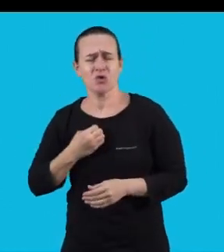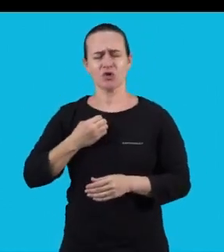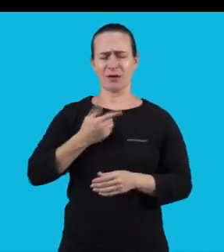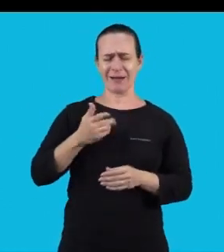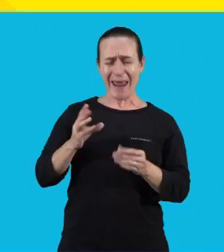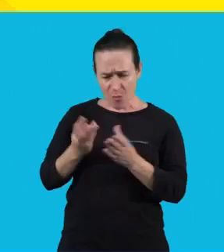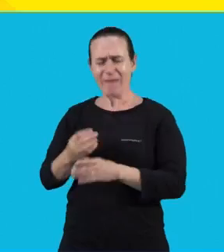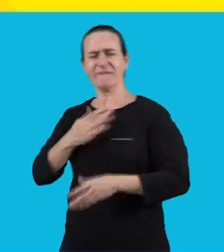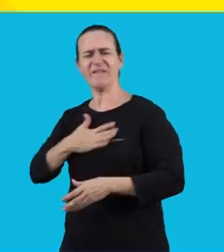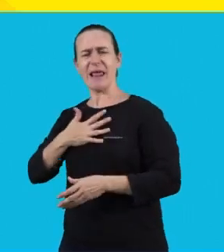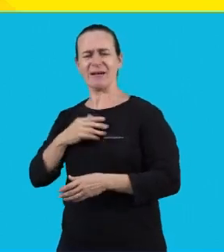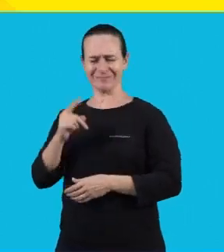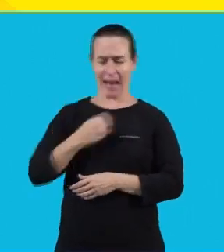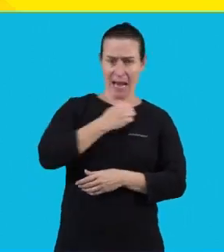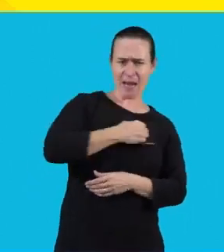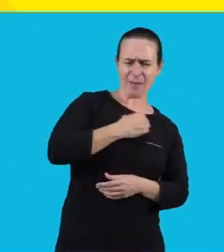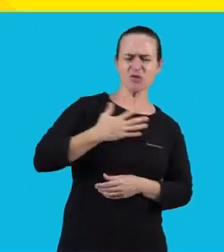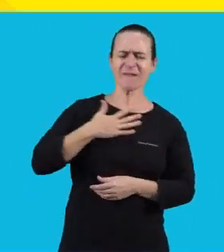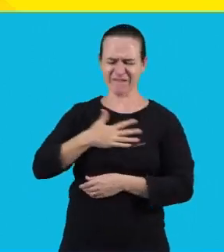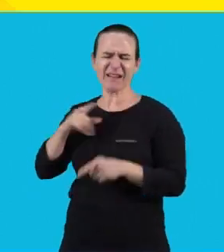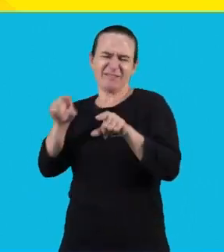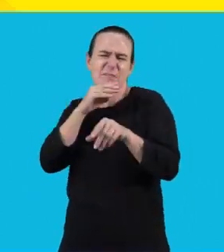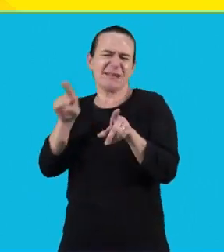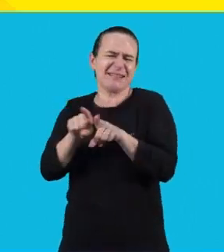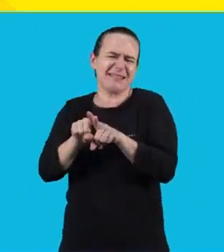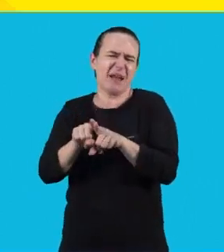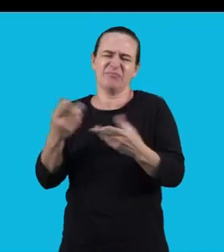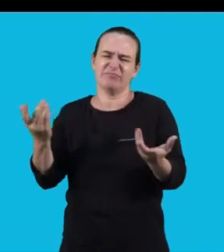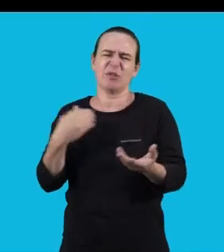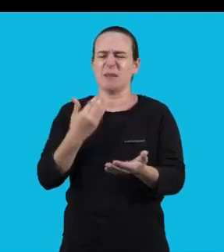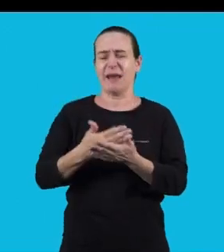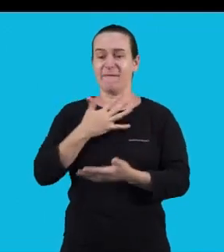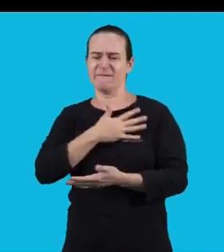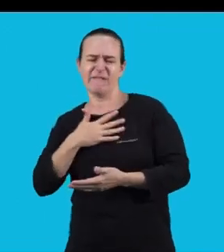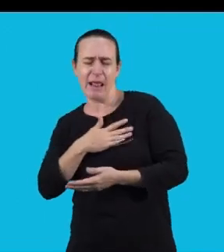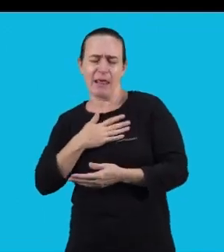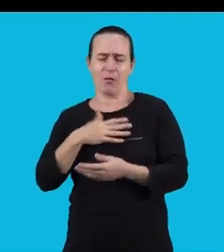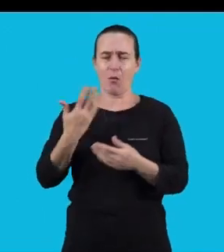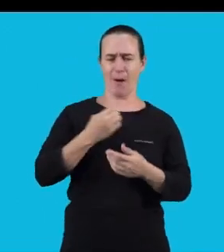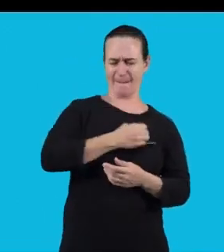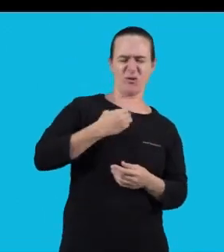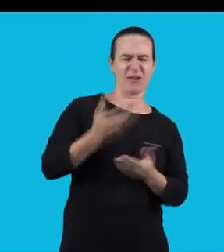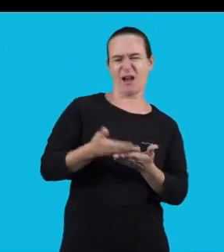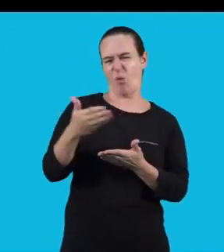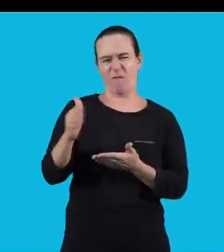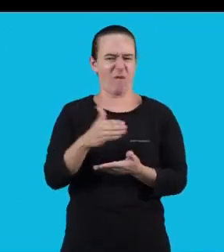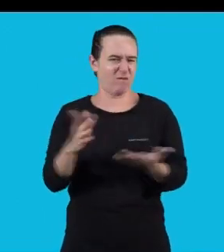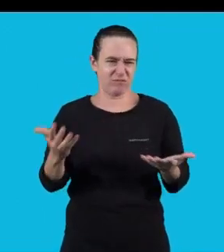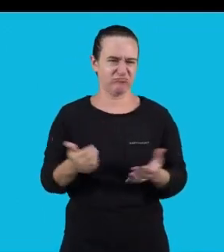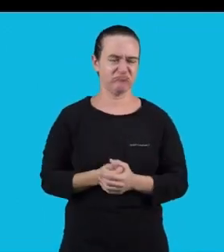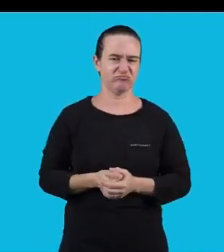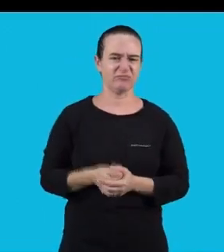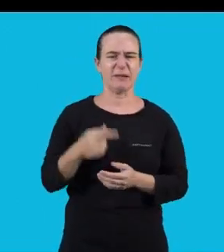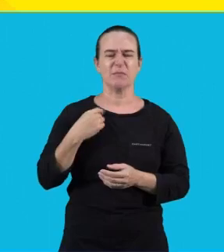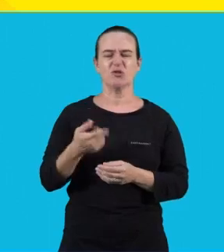Emotions and feelings mean the same thing, so you simply remove one of those, or you can rewrite the sentence and remove